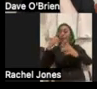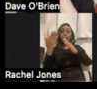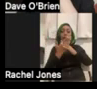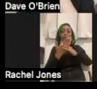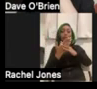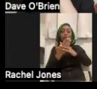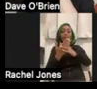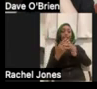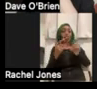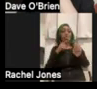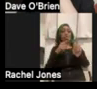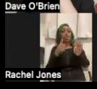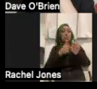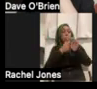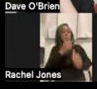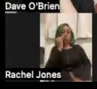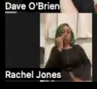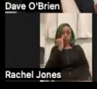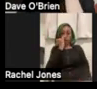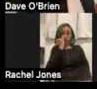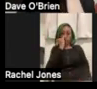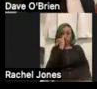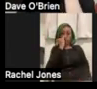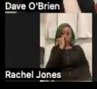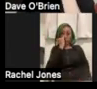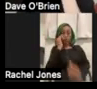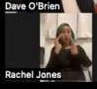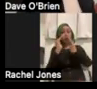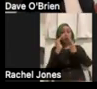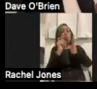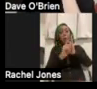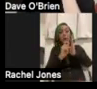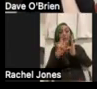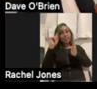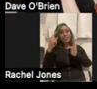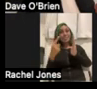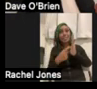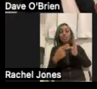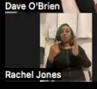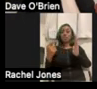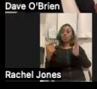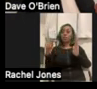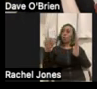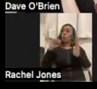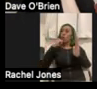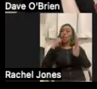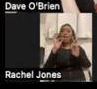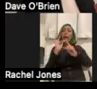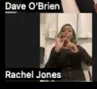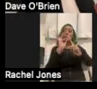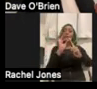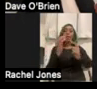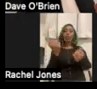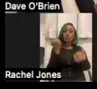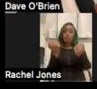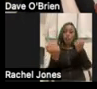access that kind of support. And the Home Office decision makers and then appeal judges will use